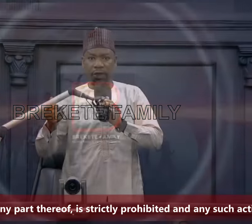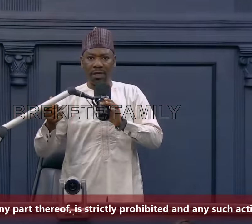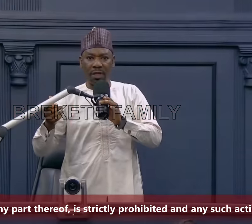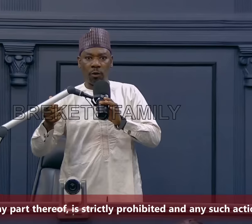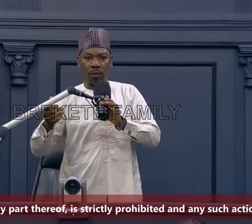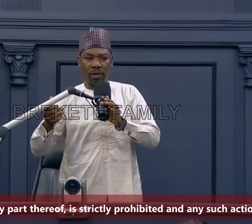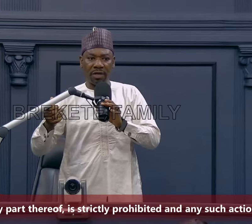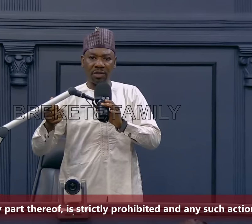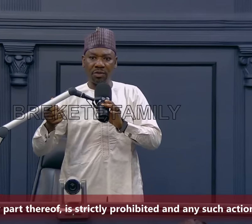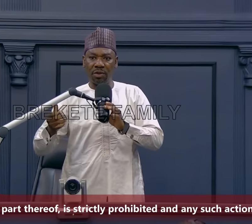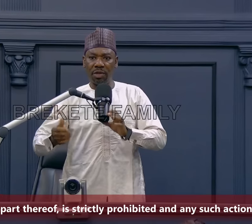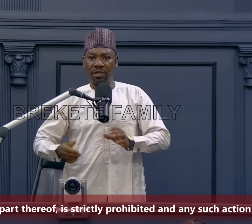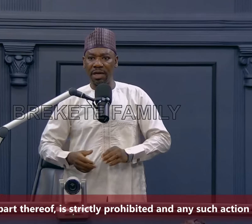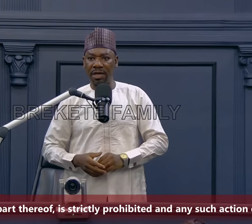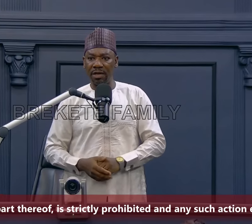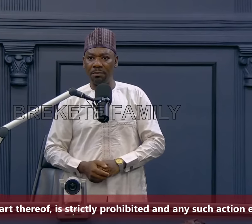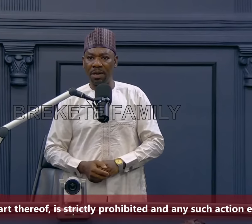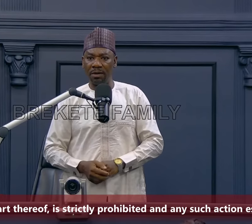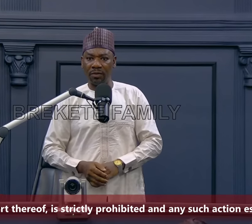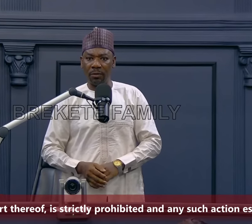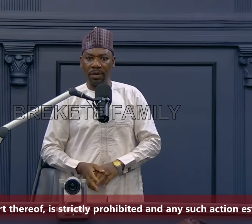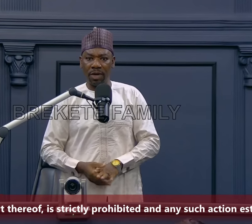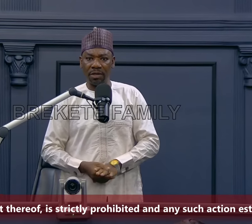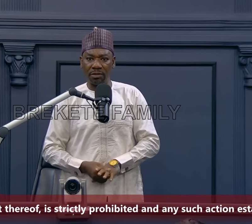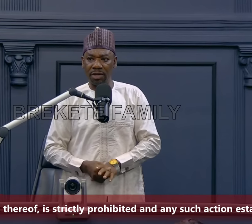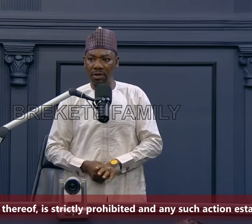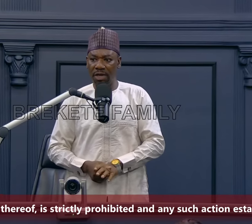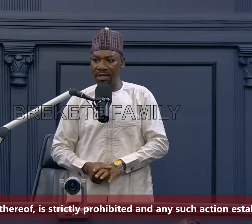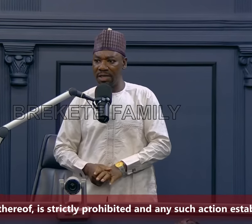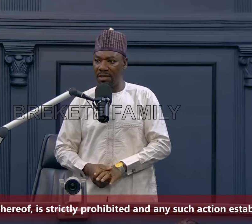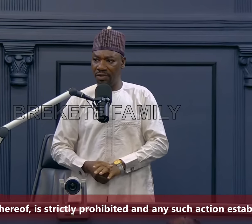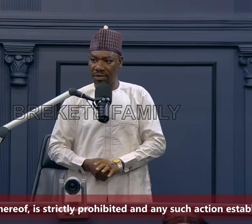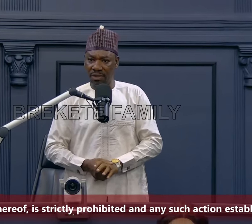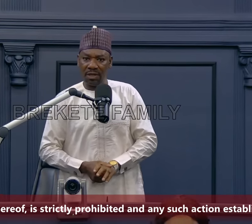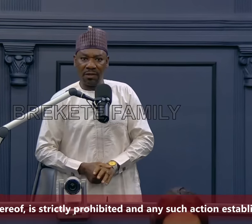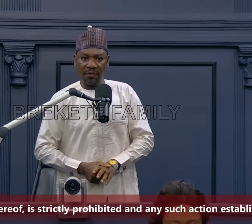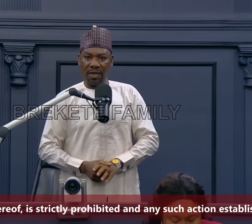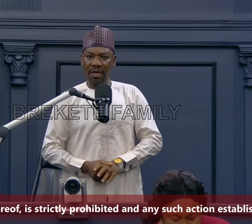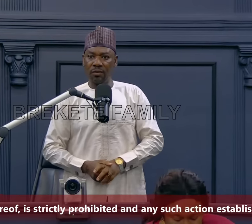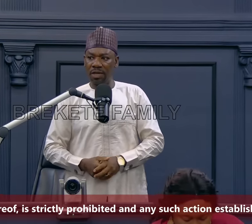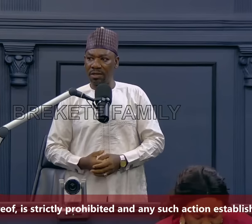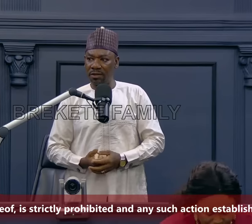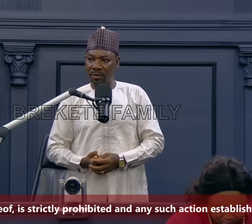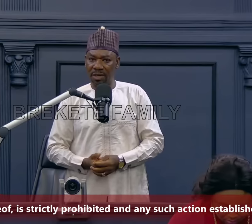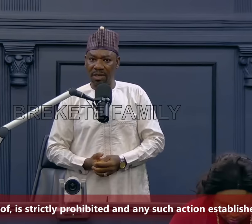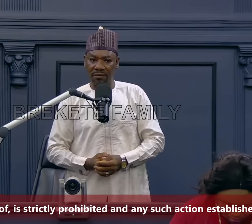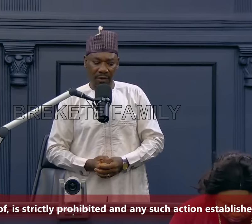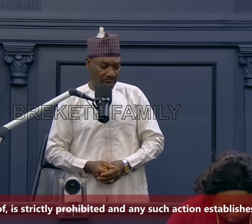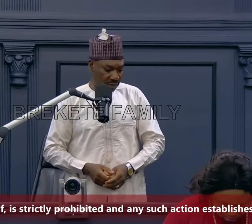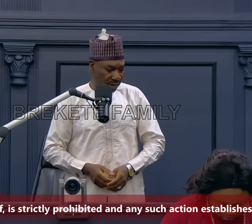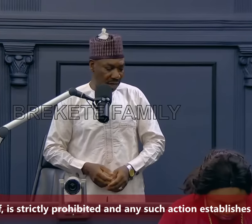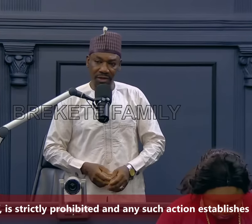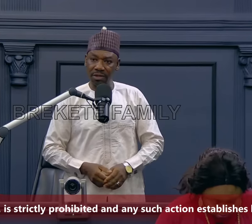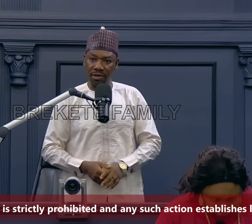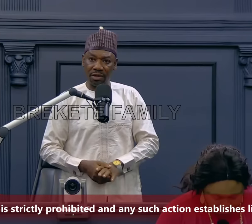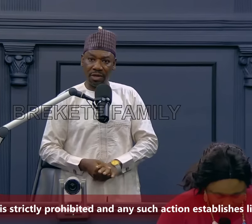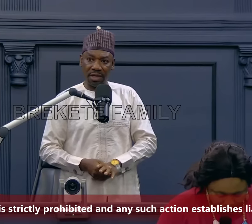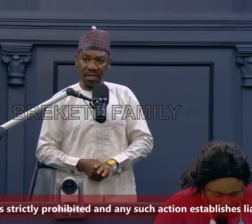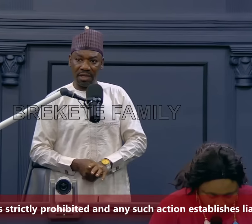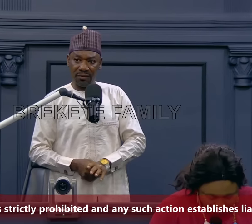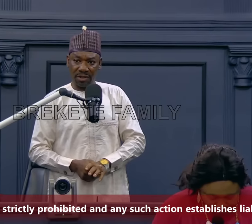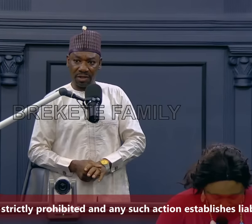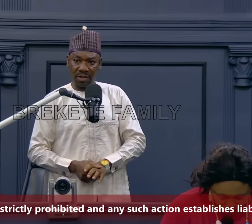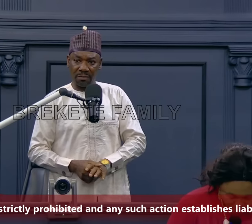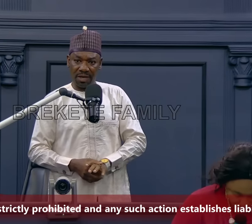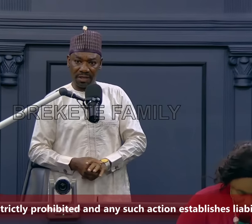everybody in the open air Studio inside the compound of Human Rights radio and television the headquarters of bre family reality radio